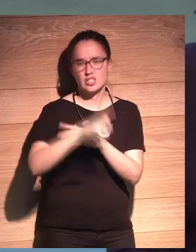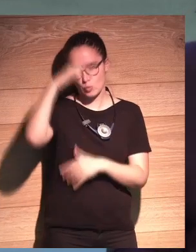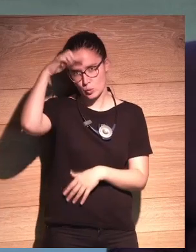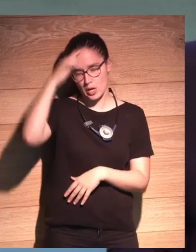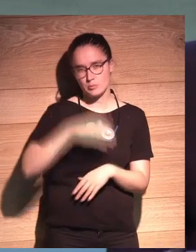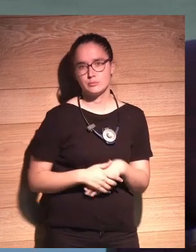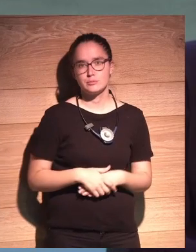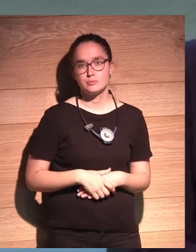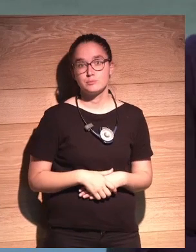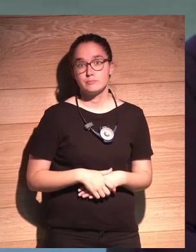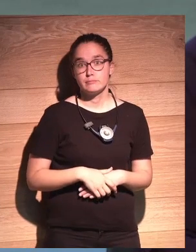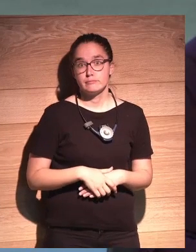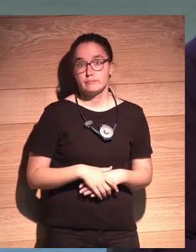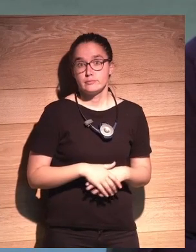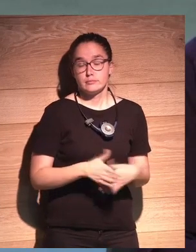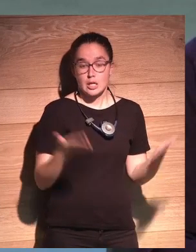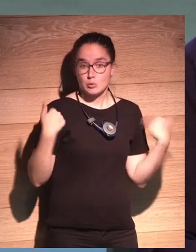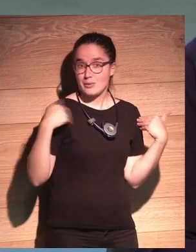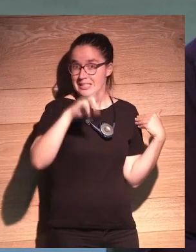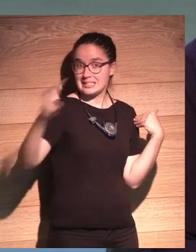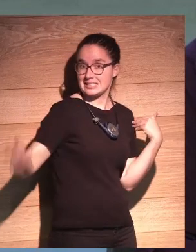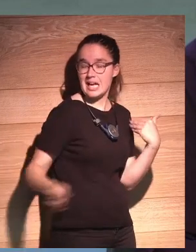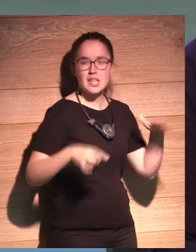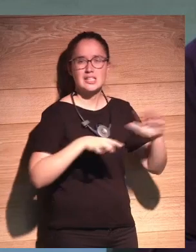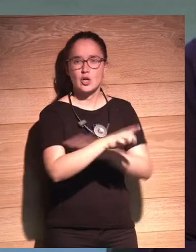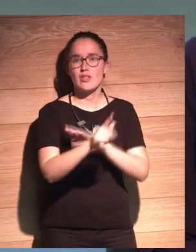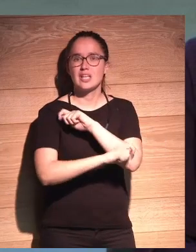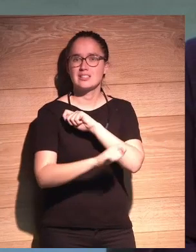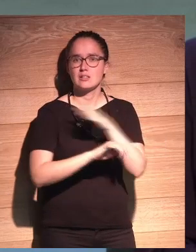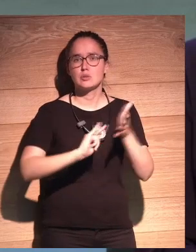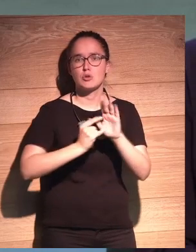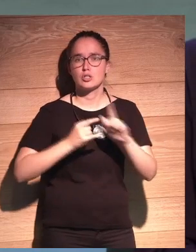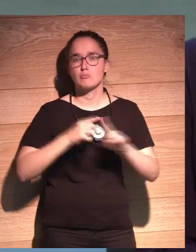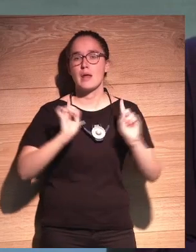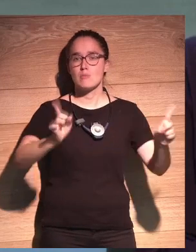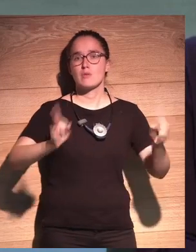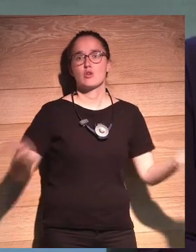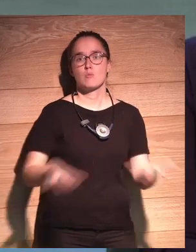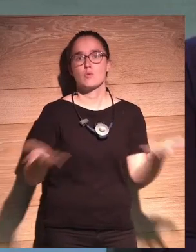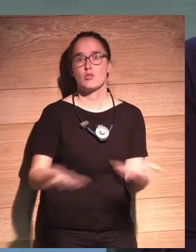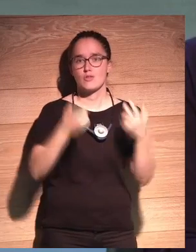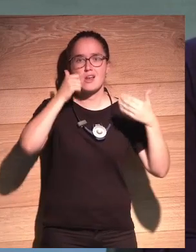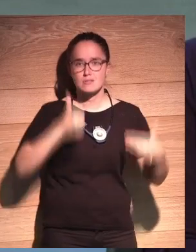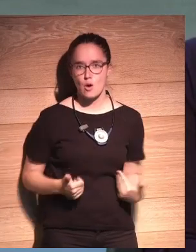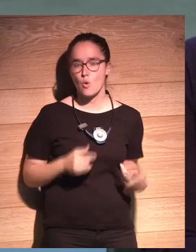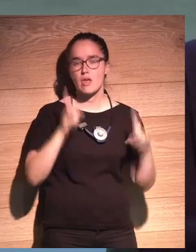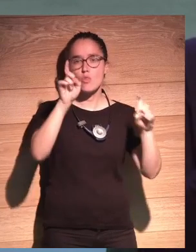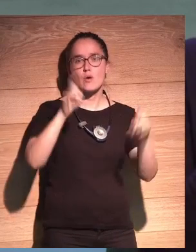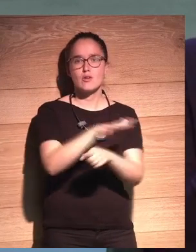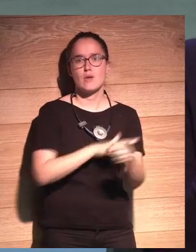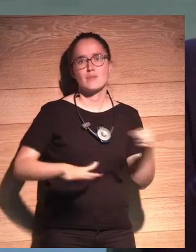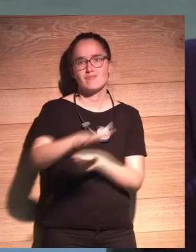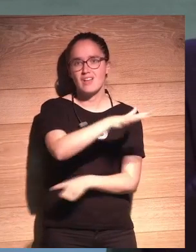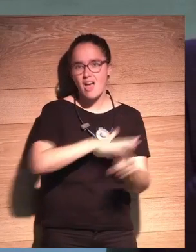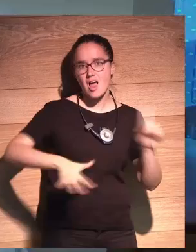public health, education, environment, mobility, public space, historic heritage, etc. From her